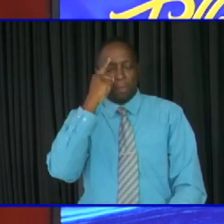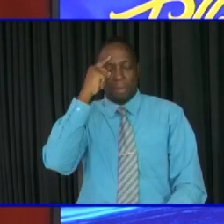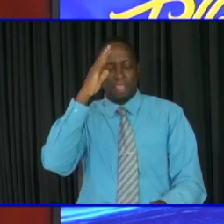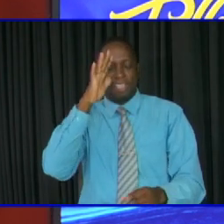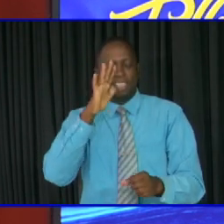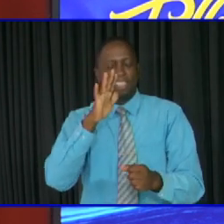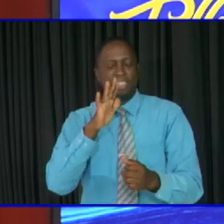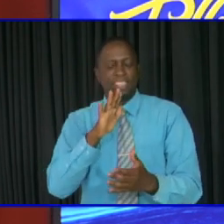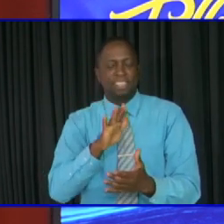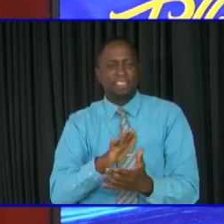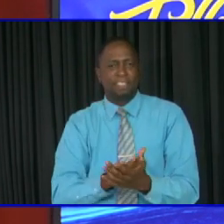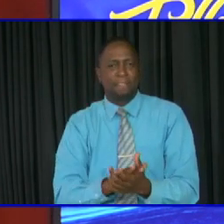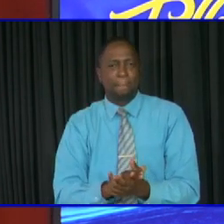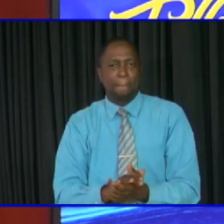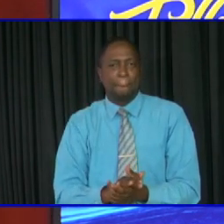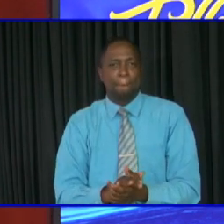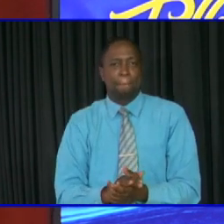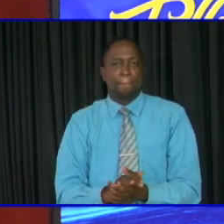believe.